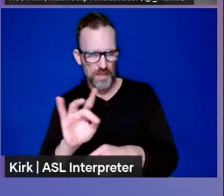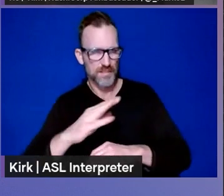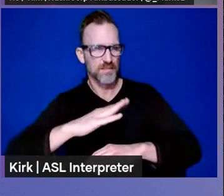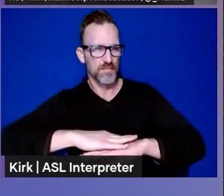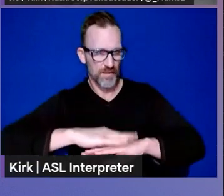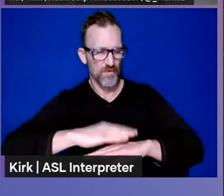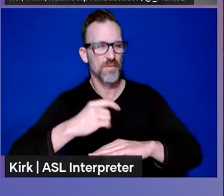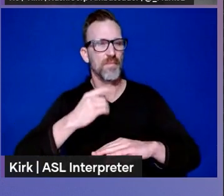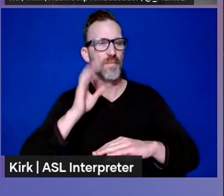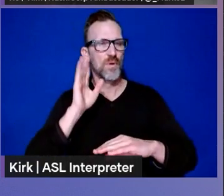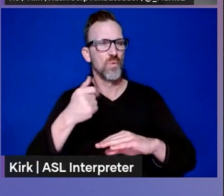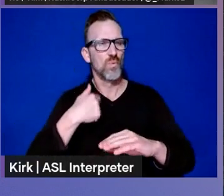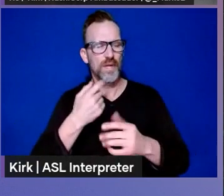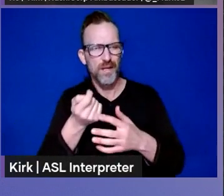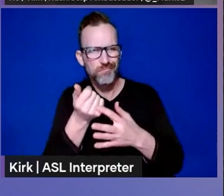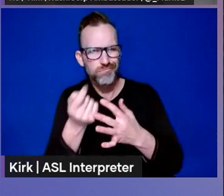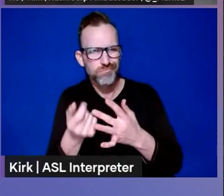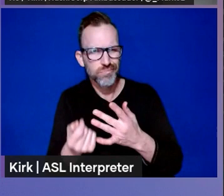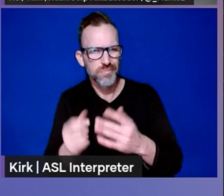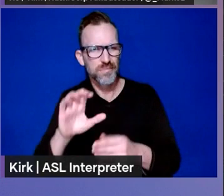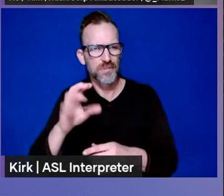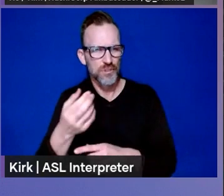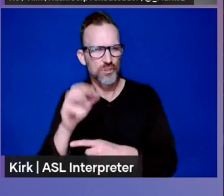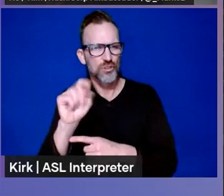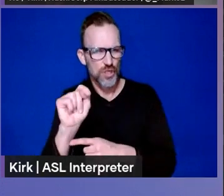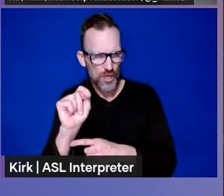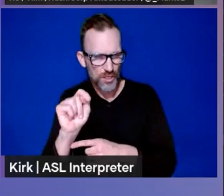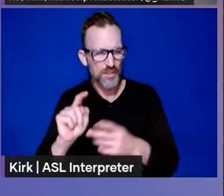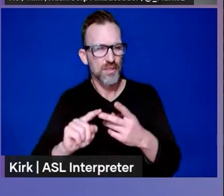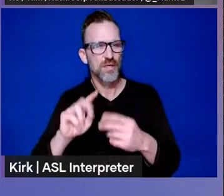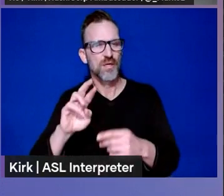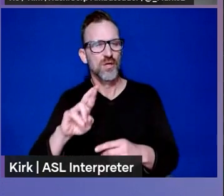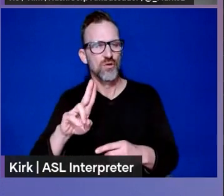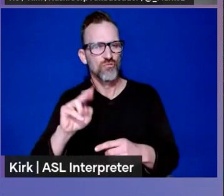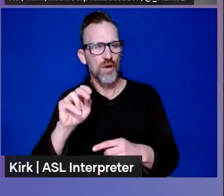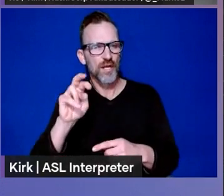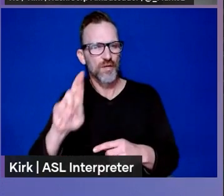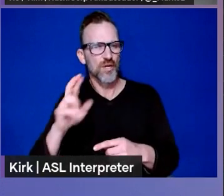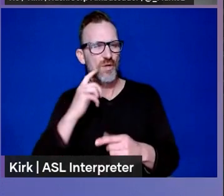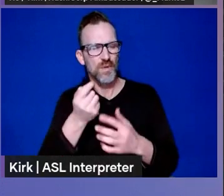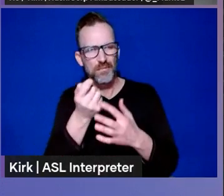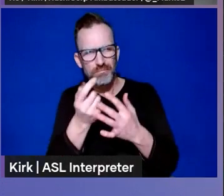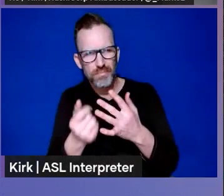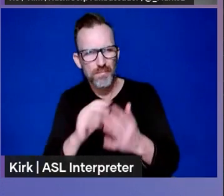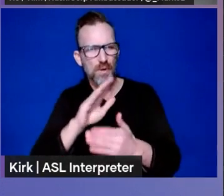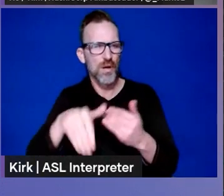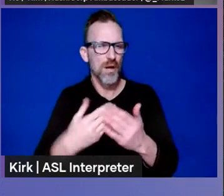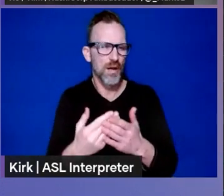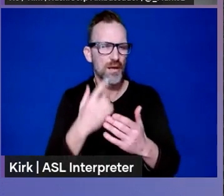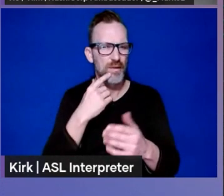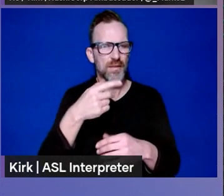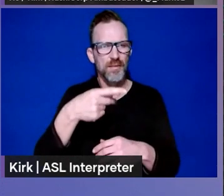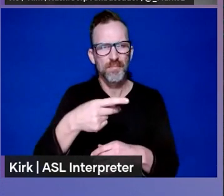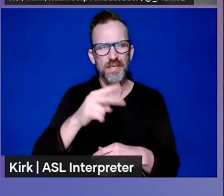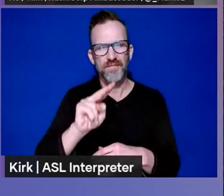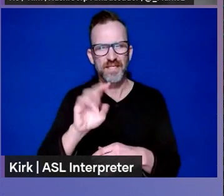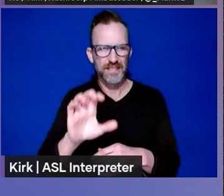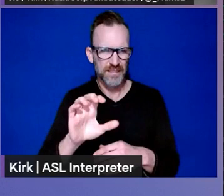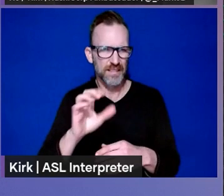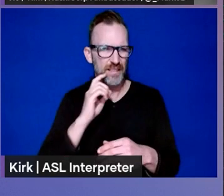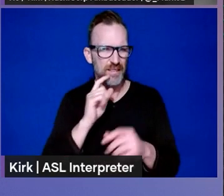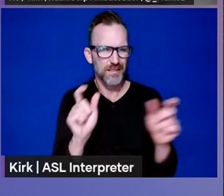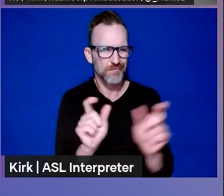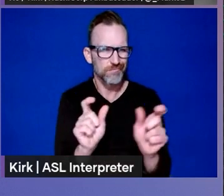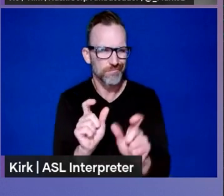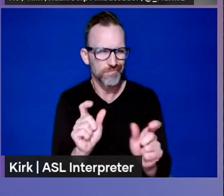Helm chart. The runner will be uninstalled. It removes all the PVC volumes that were used. And if we check the pods, you're going to see the cluster